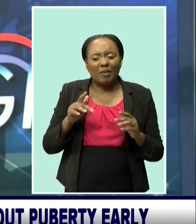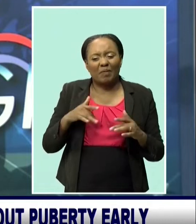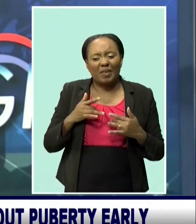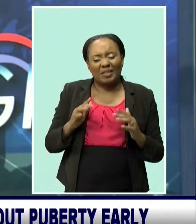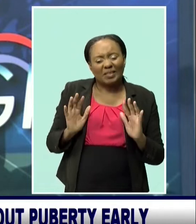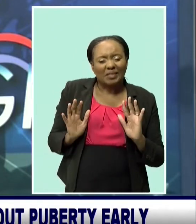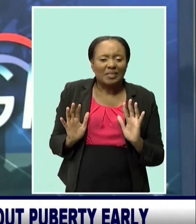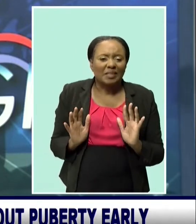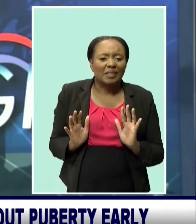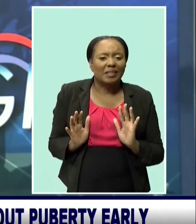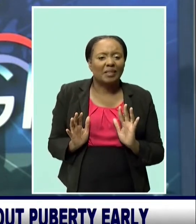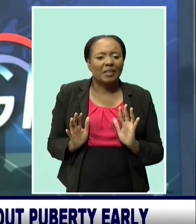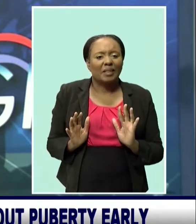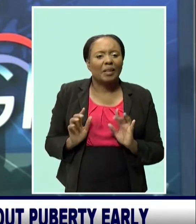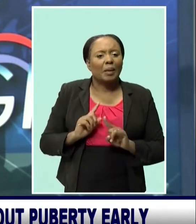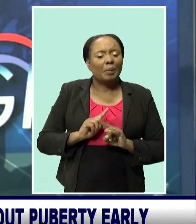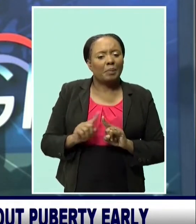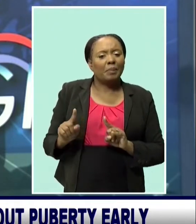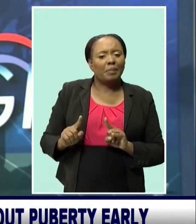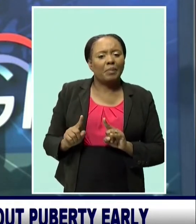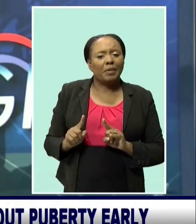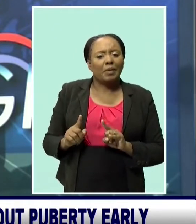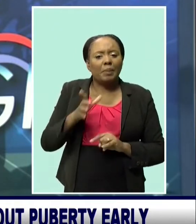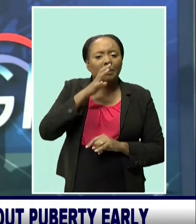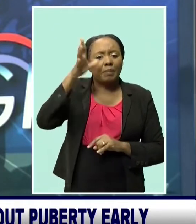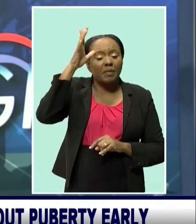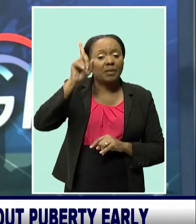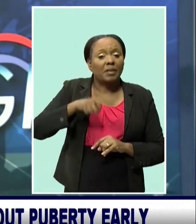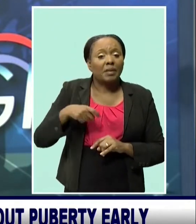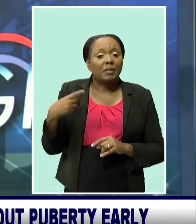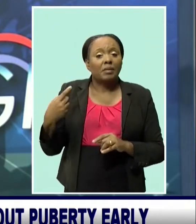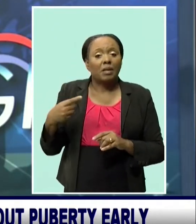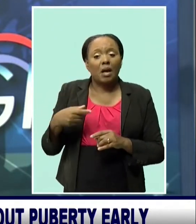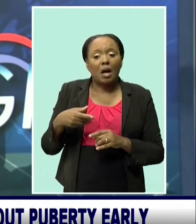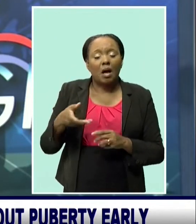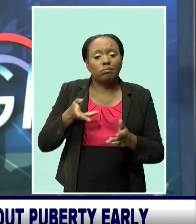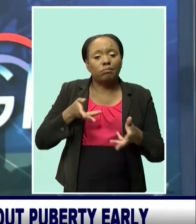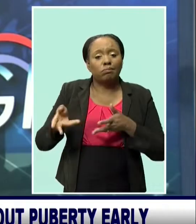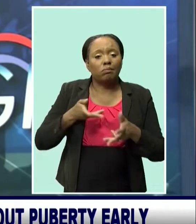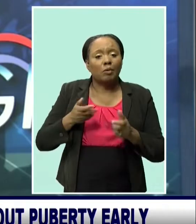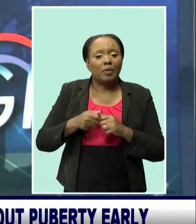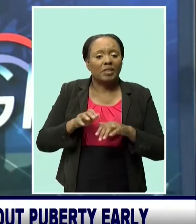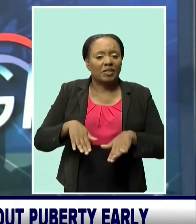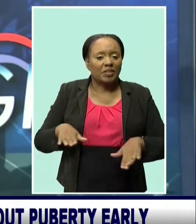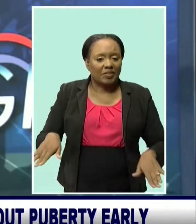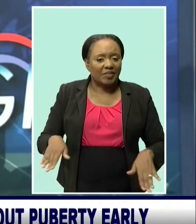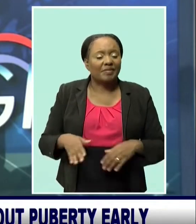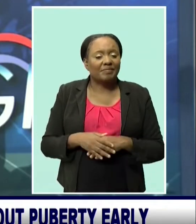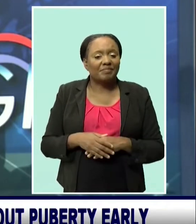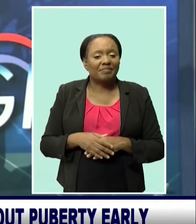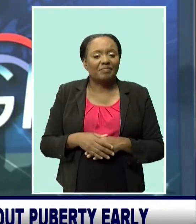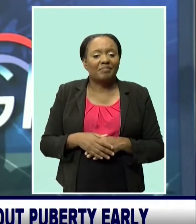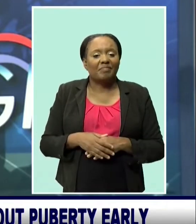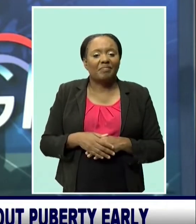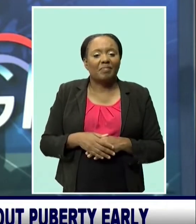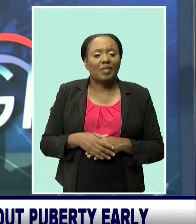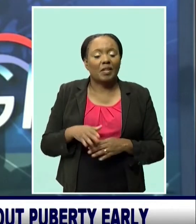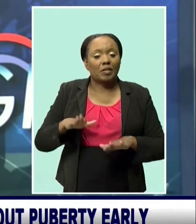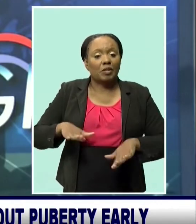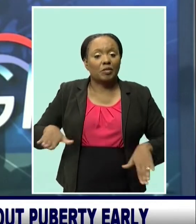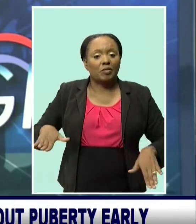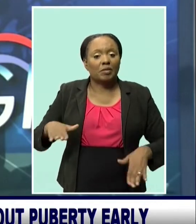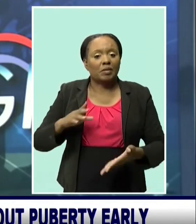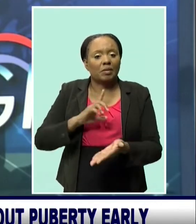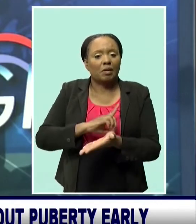to their children early about the changes in their body before they start happening. Pediatrician Dr. Gillian Birchwood notes puberty doesn't